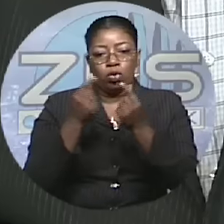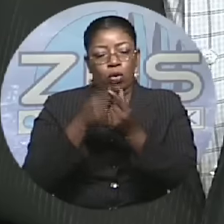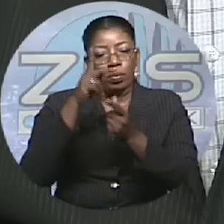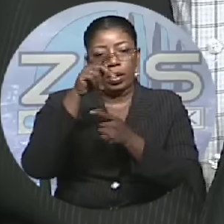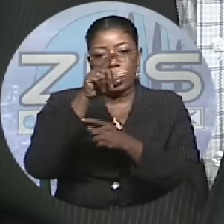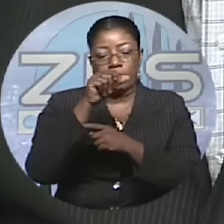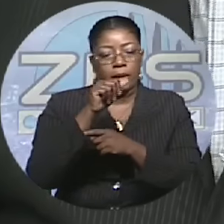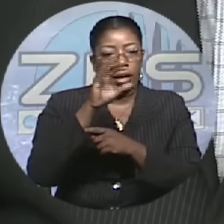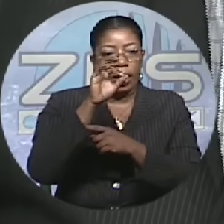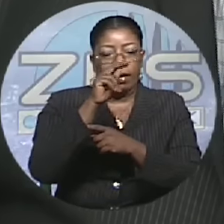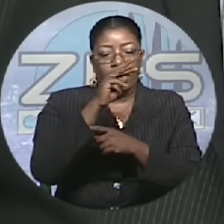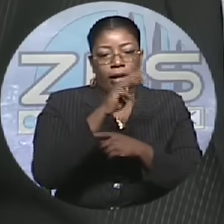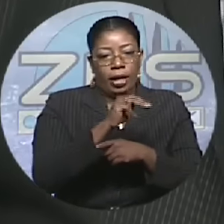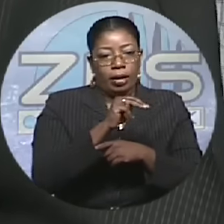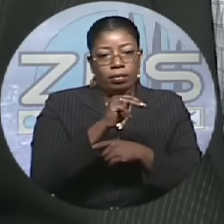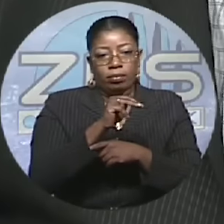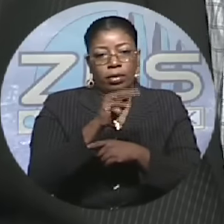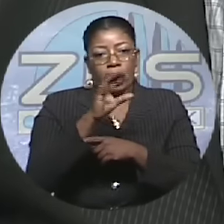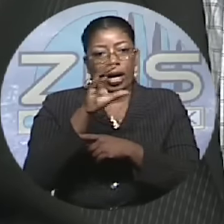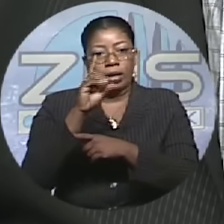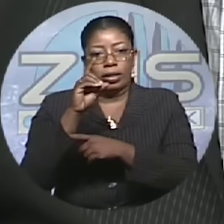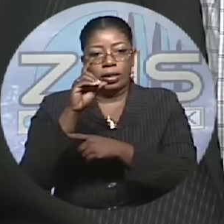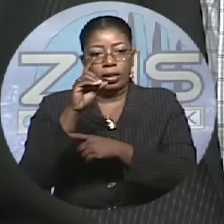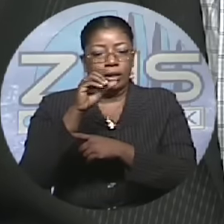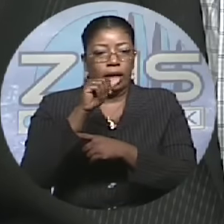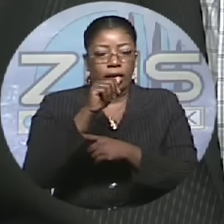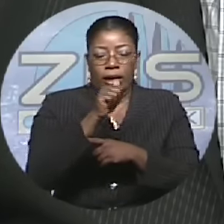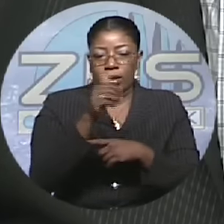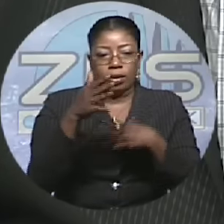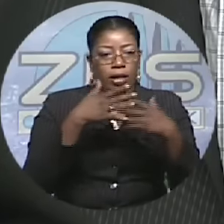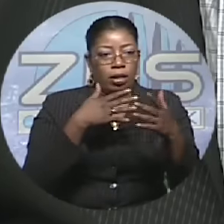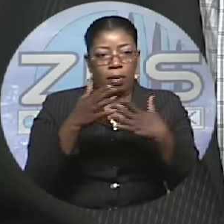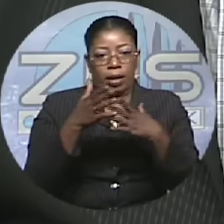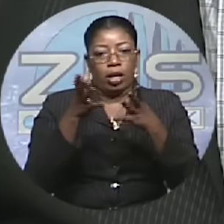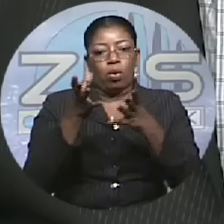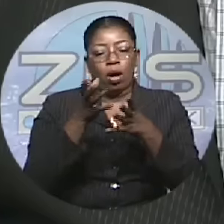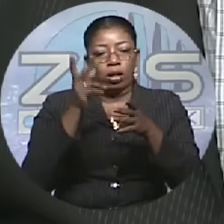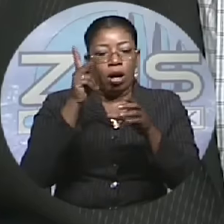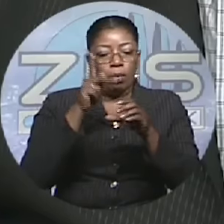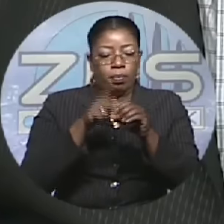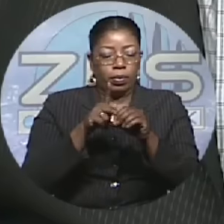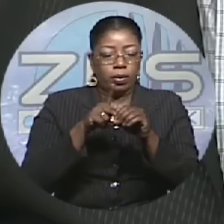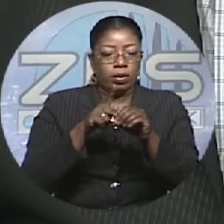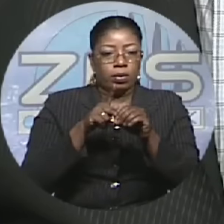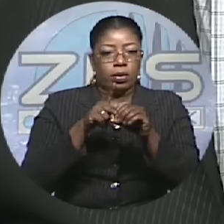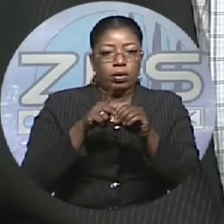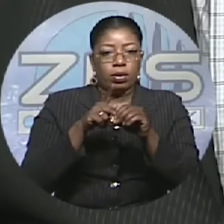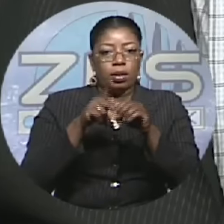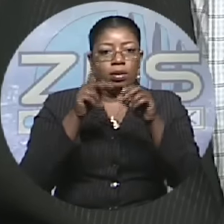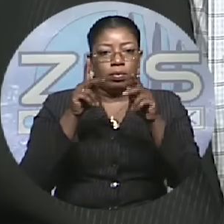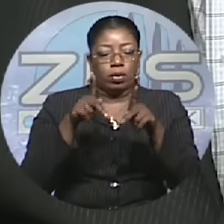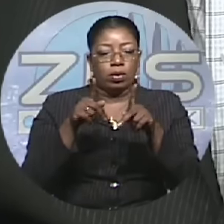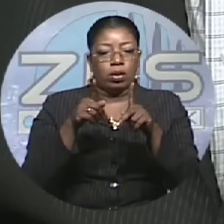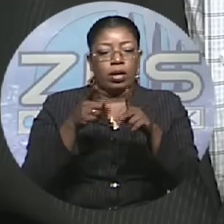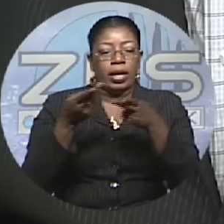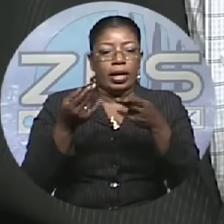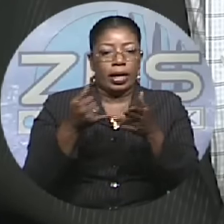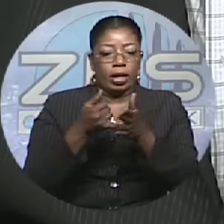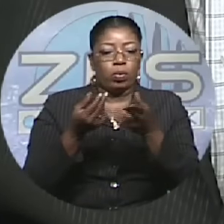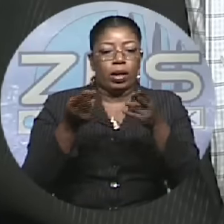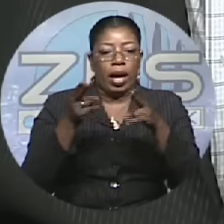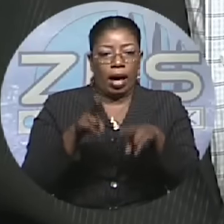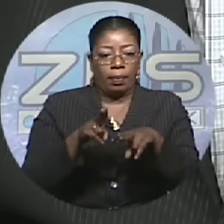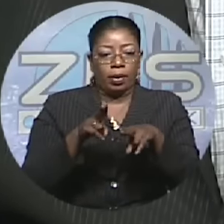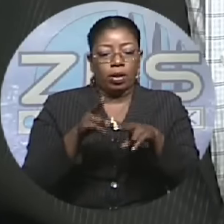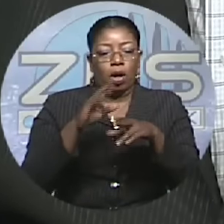ideas, aspirations, and priorities for the future of the Bahamas through in-person discussion groups to be held on 11 islands. Groups of 12